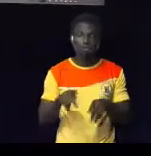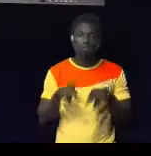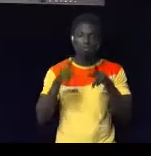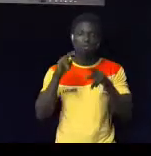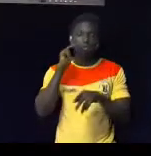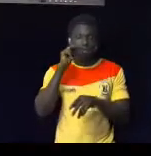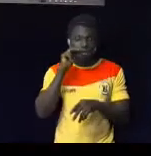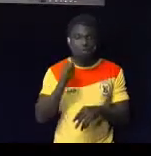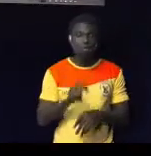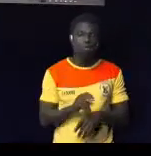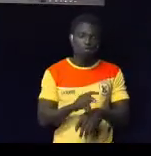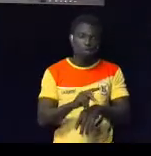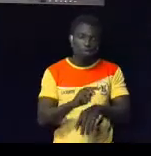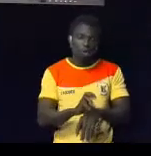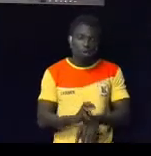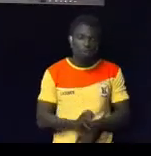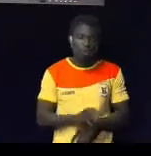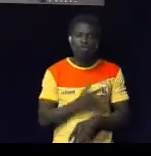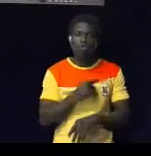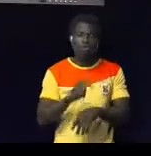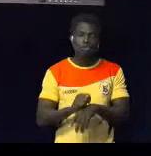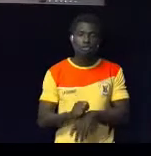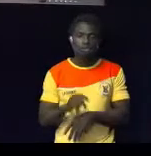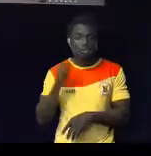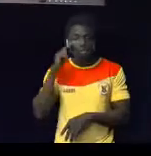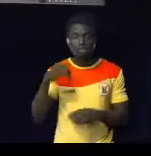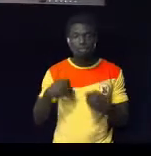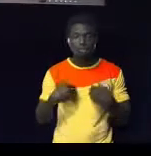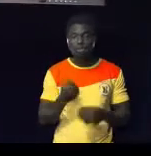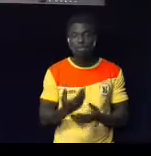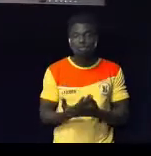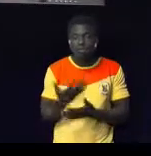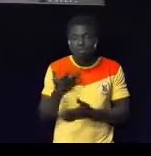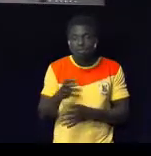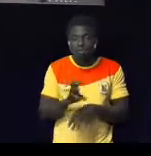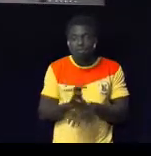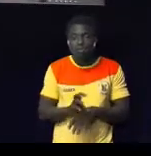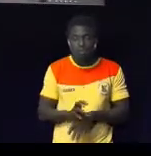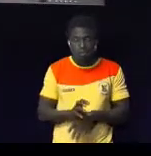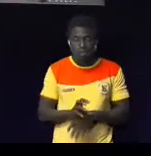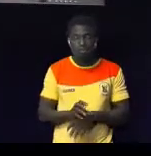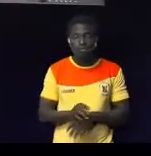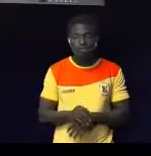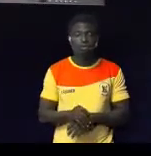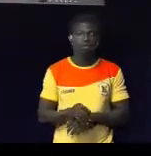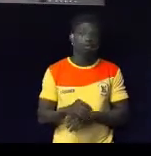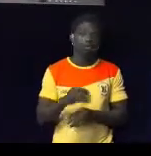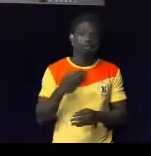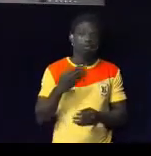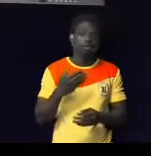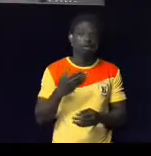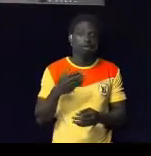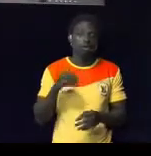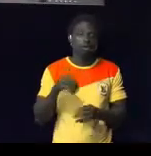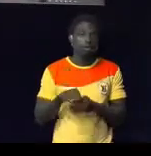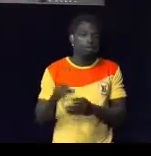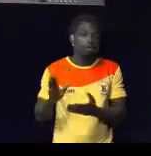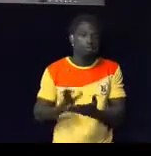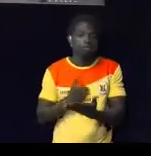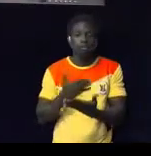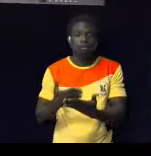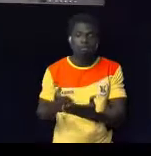Nigerian culture. How do we promote our own culture? Nigeria has a rich cultural heritage in terms of